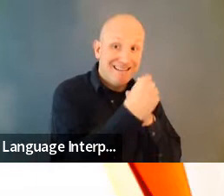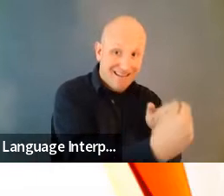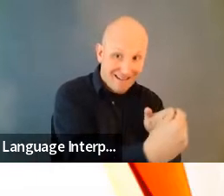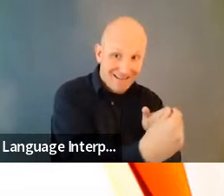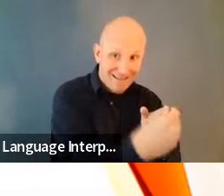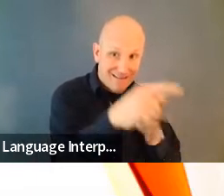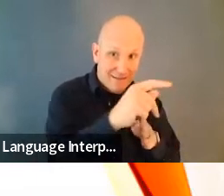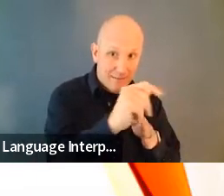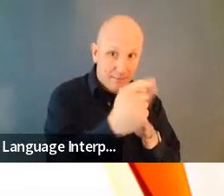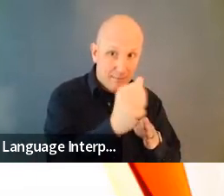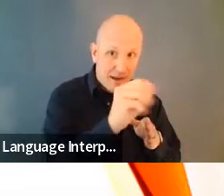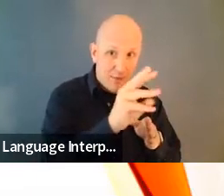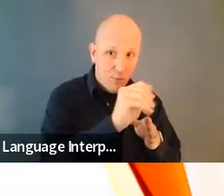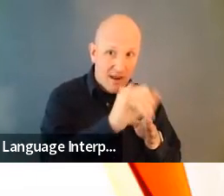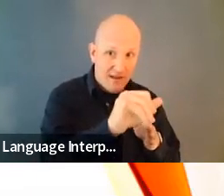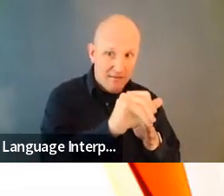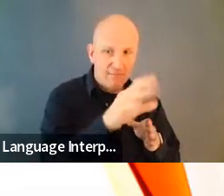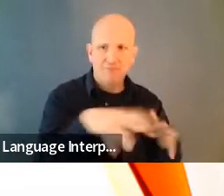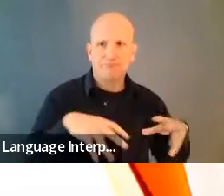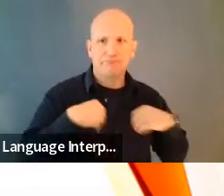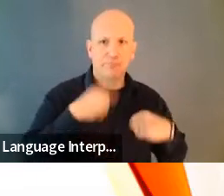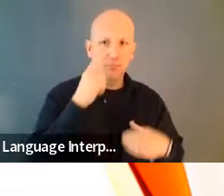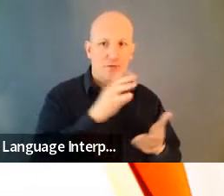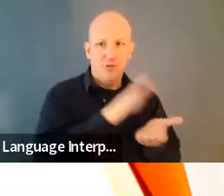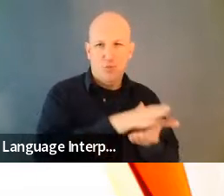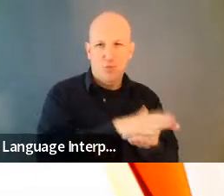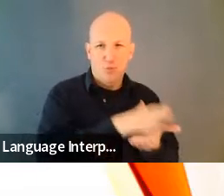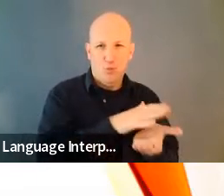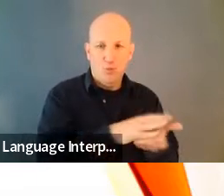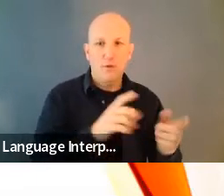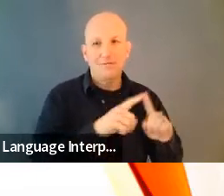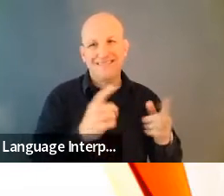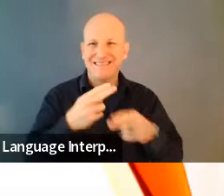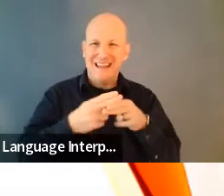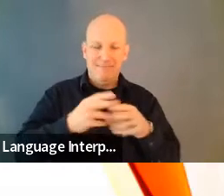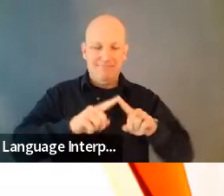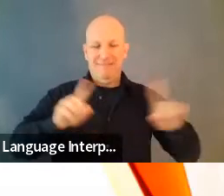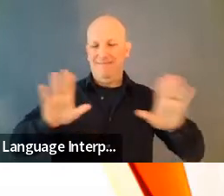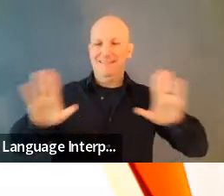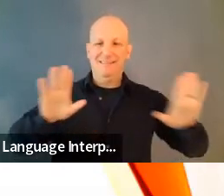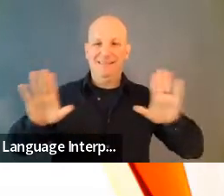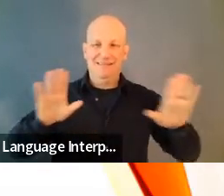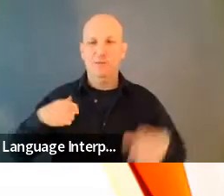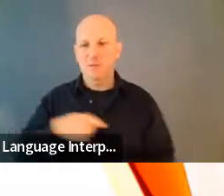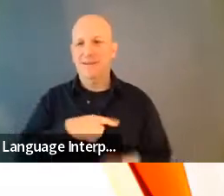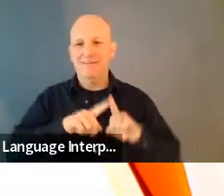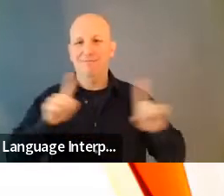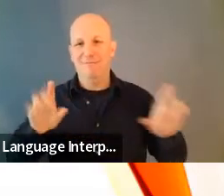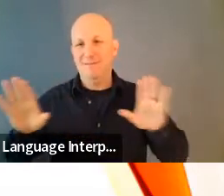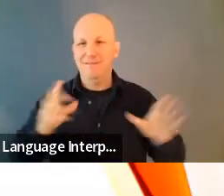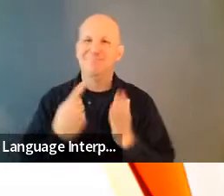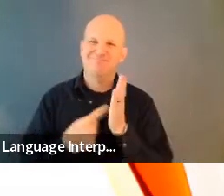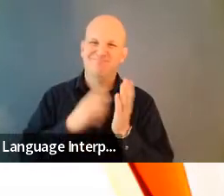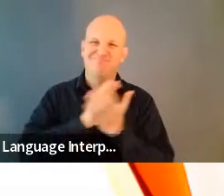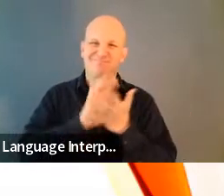on campus. I know because of our name, it can get a little bit confusing. So before we begin, I